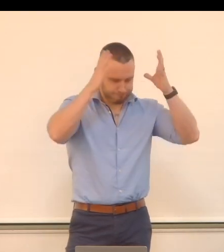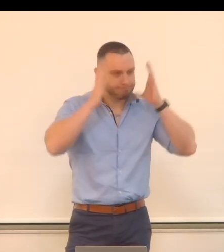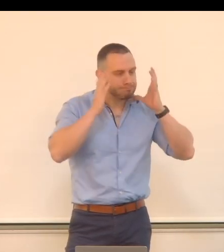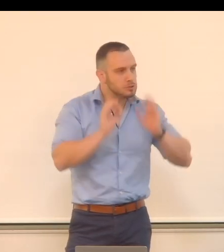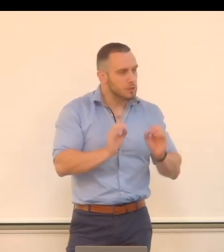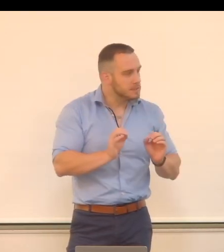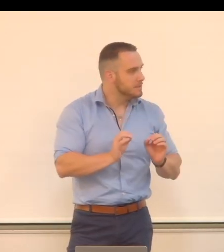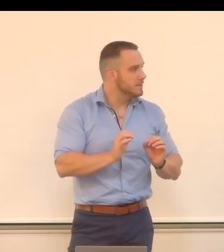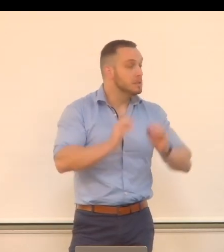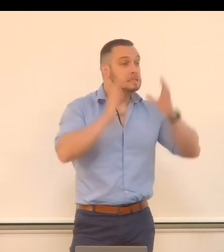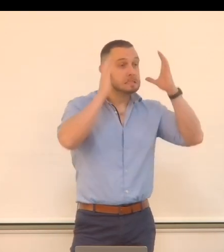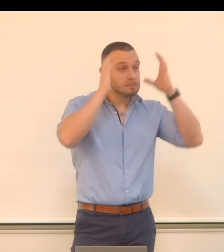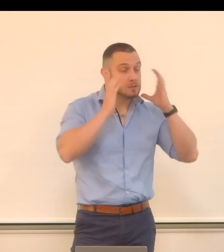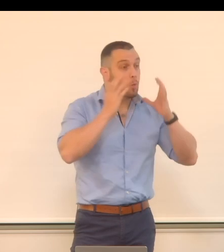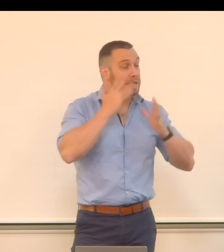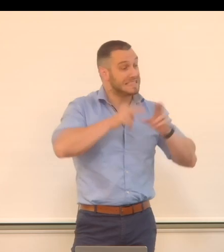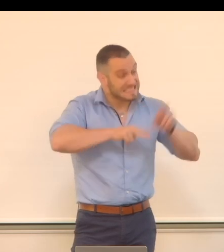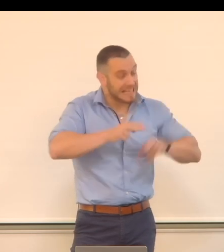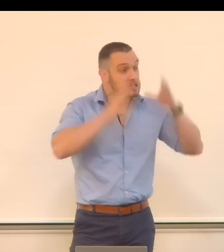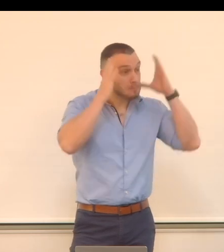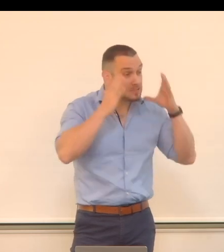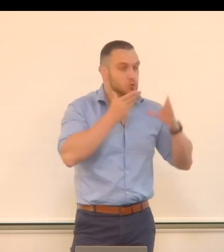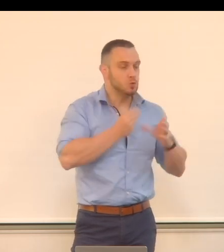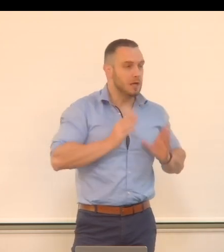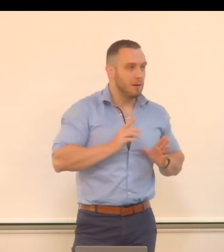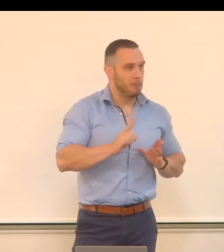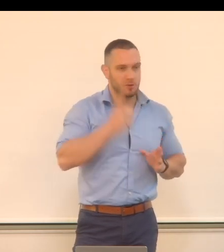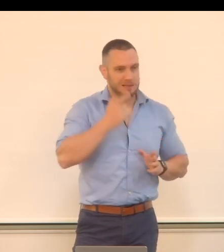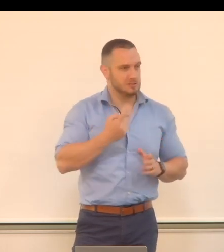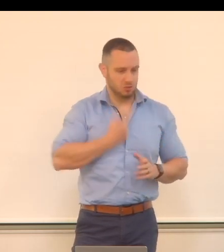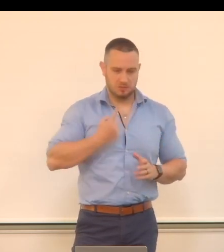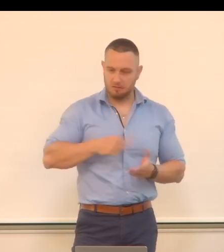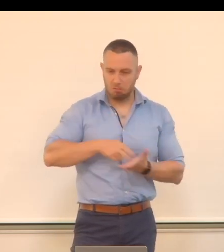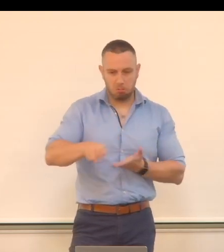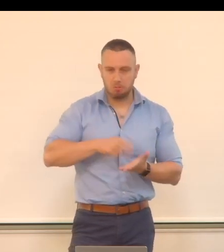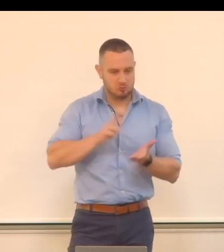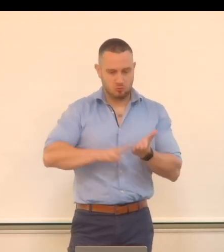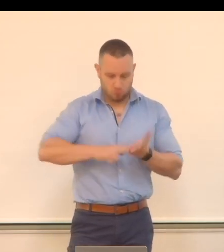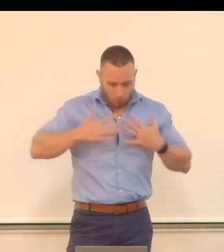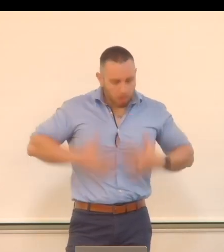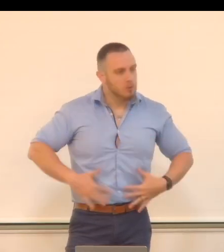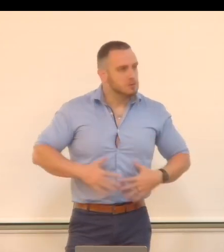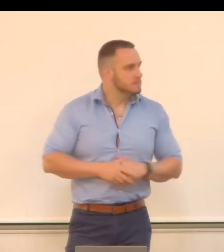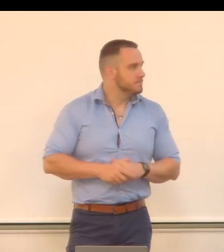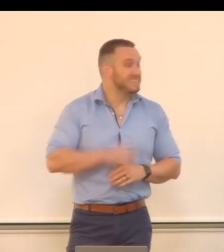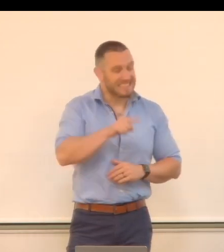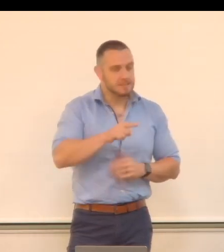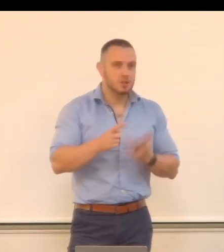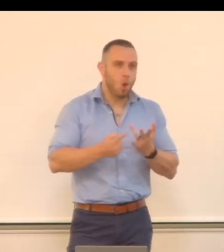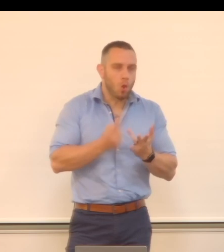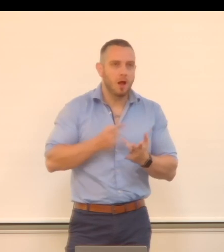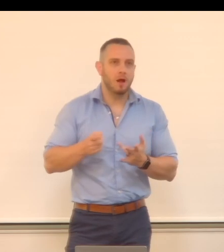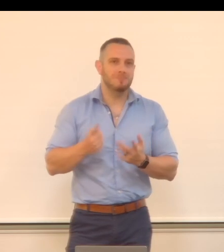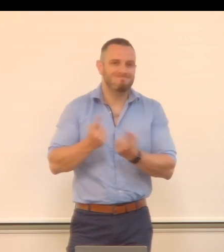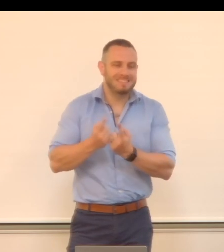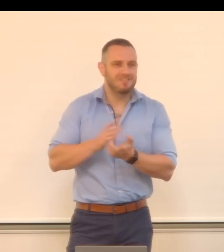only wearing spacesuits when they're testing spacesuits. Otherwise, you just come and go in normal clothes. So yeah, that's another